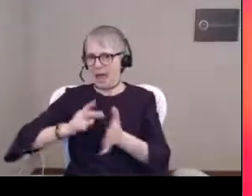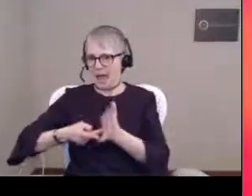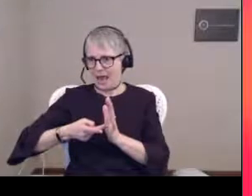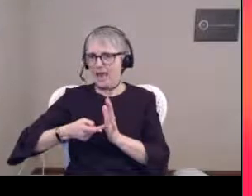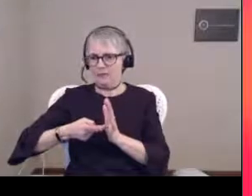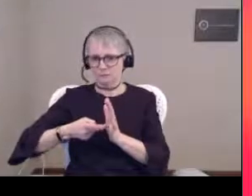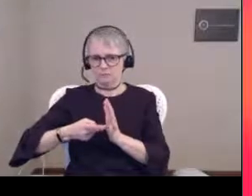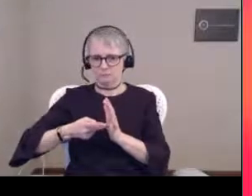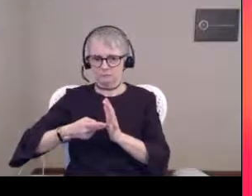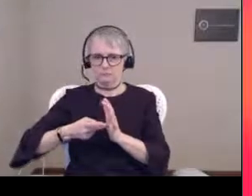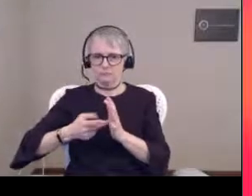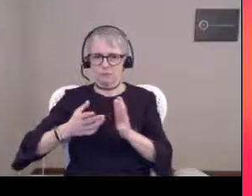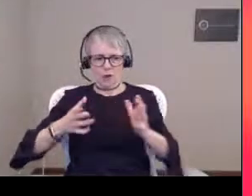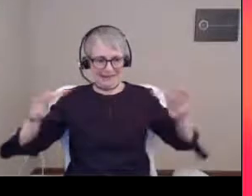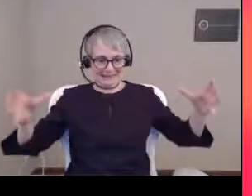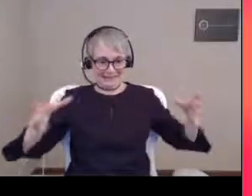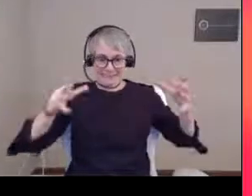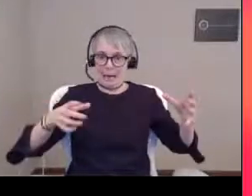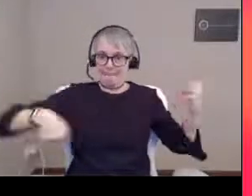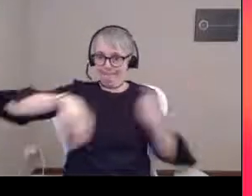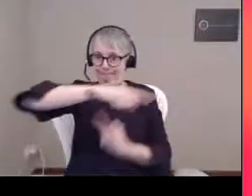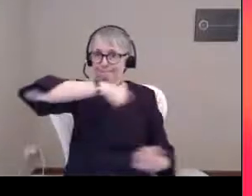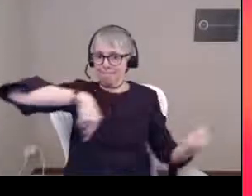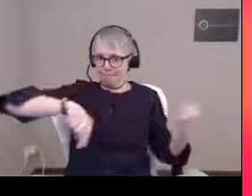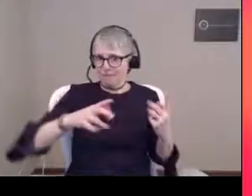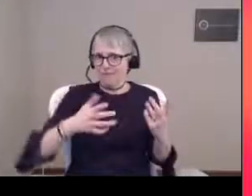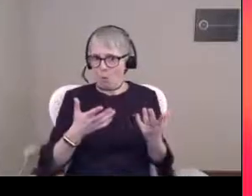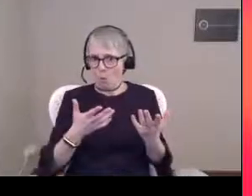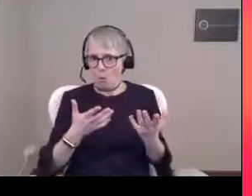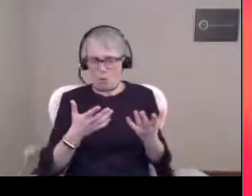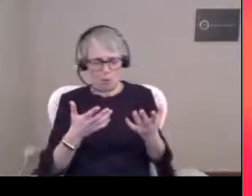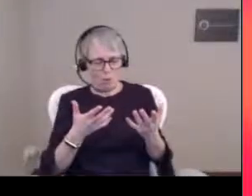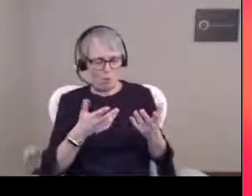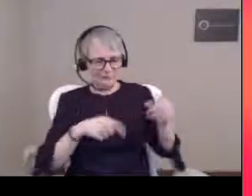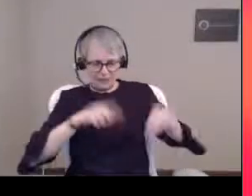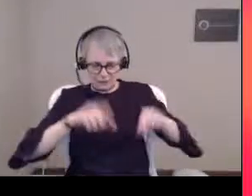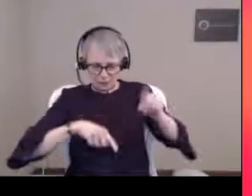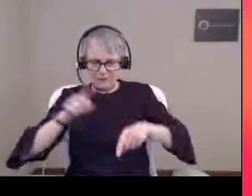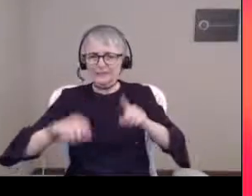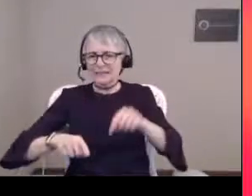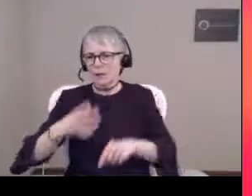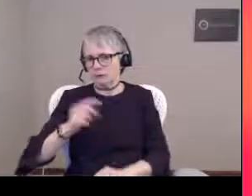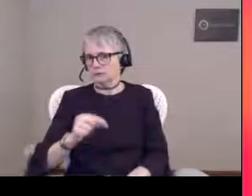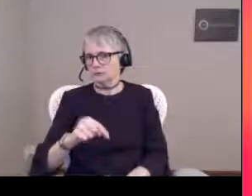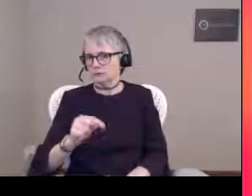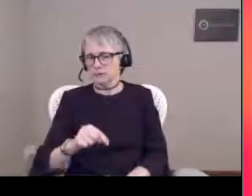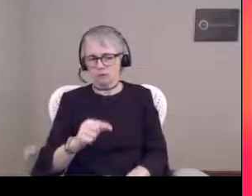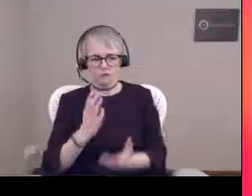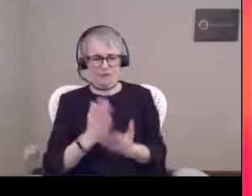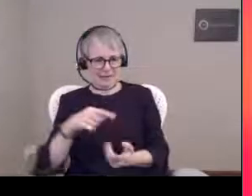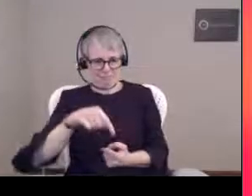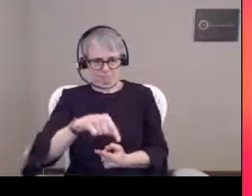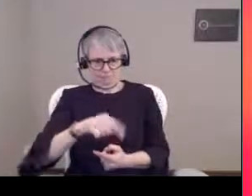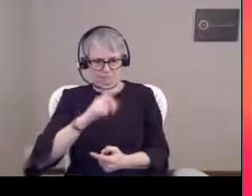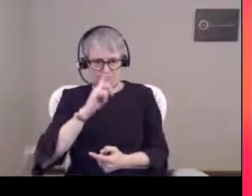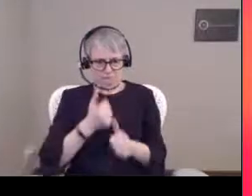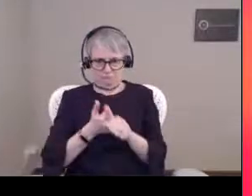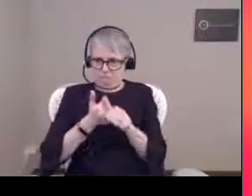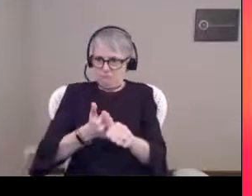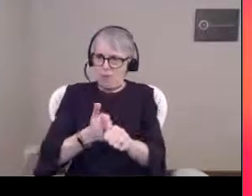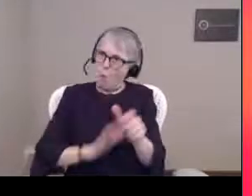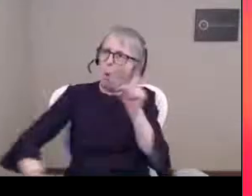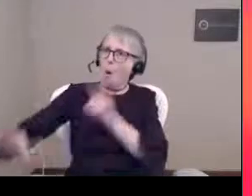group team as well, who are here to sort of help the whole of the UK about our roles